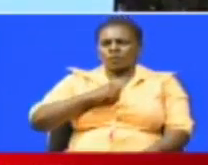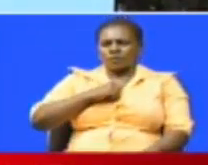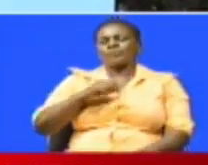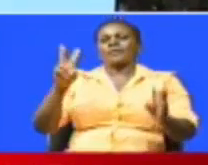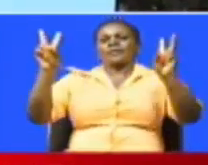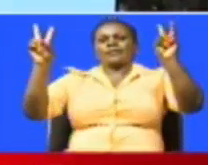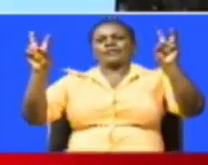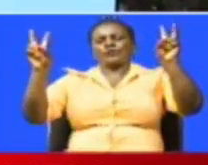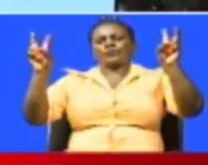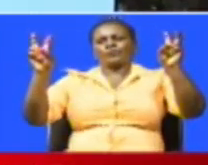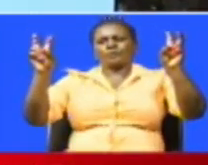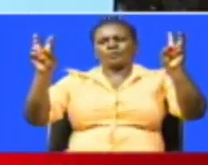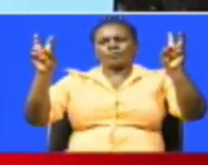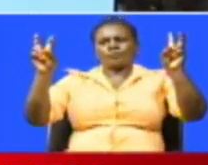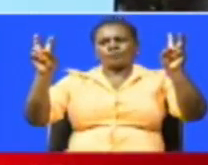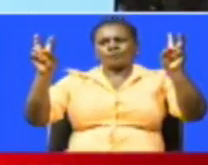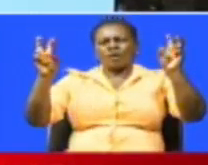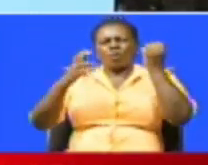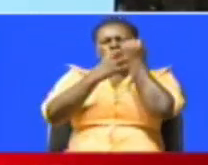on the issue of the